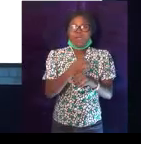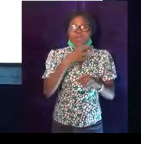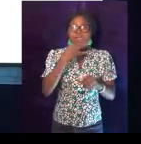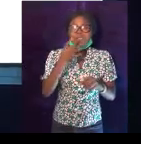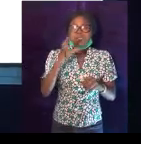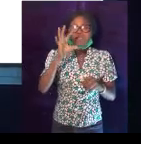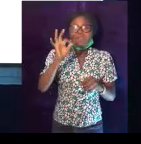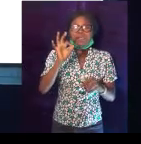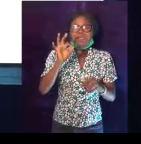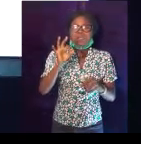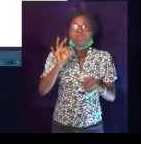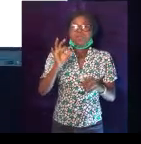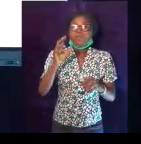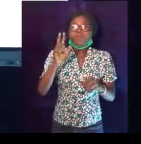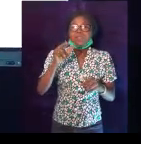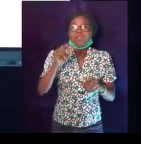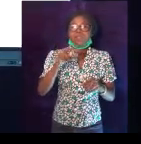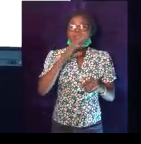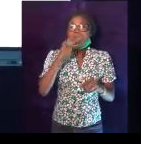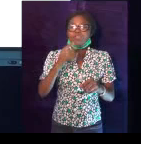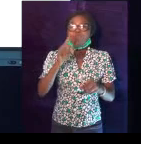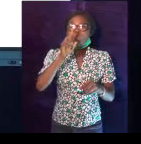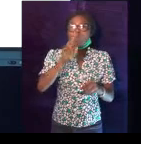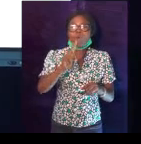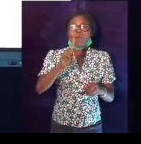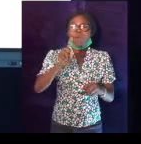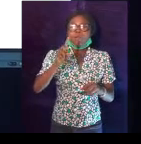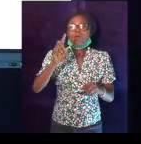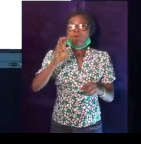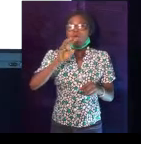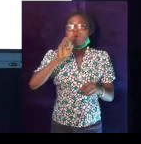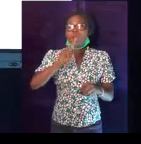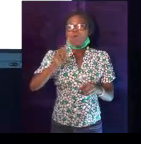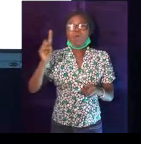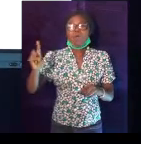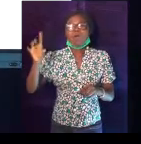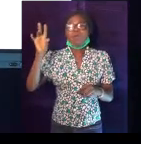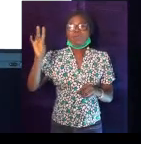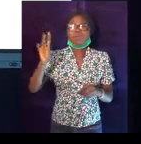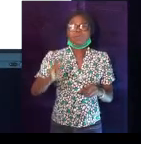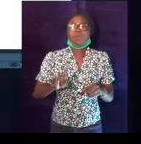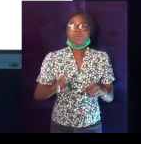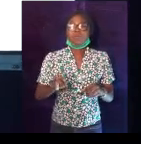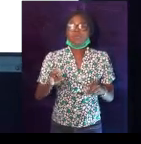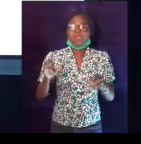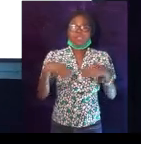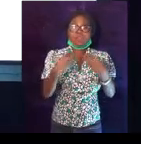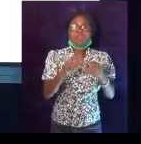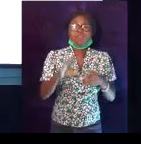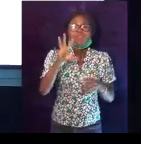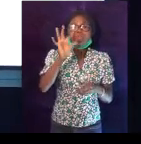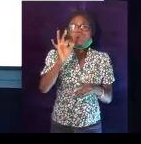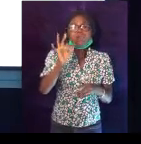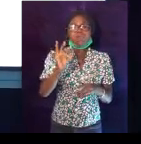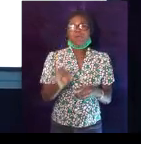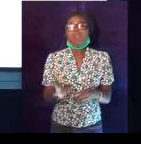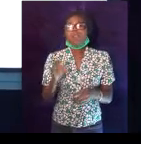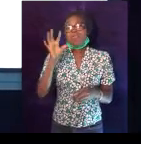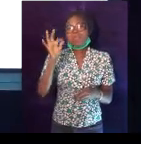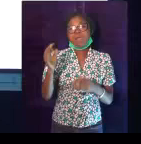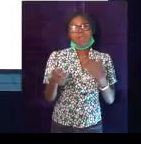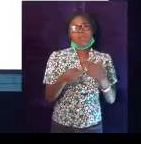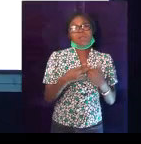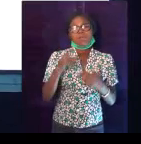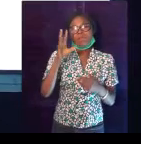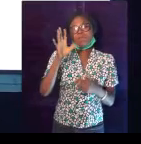9. 9 times 13 is 117. 117 gives you 9.